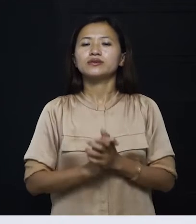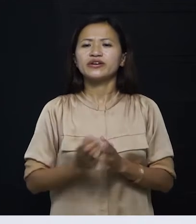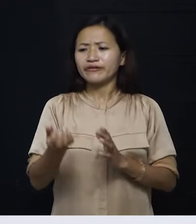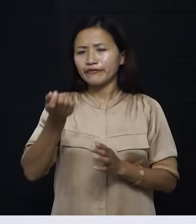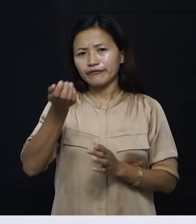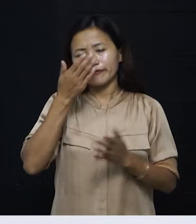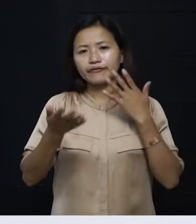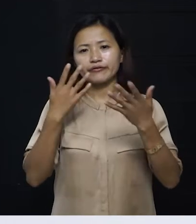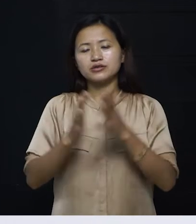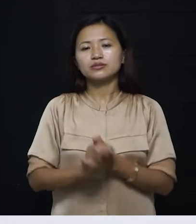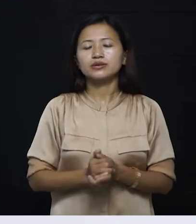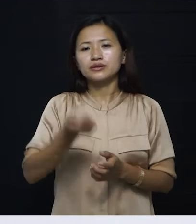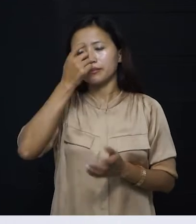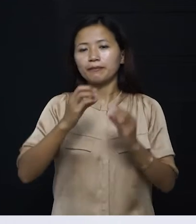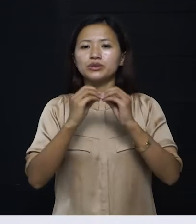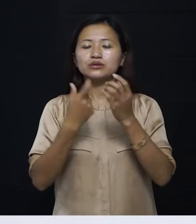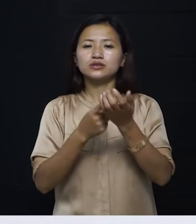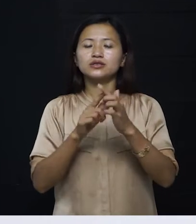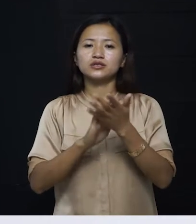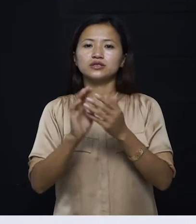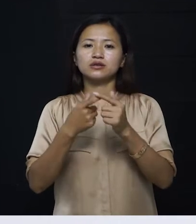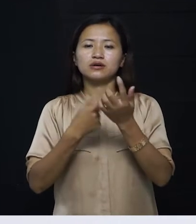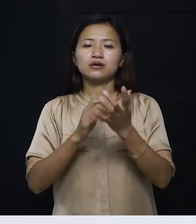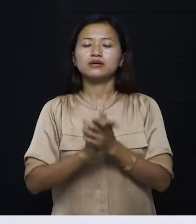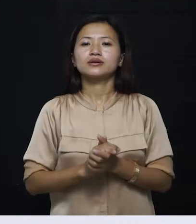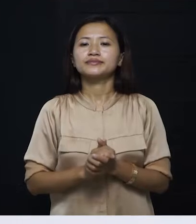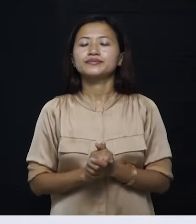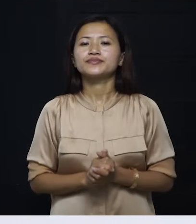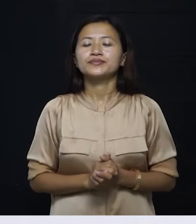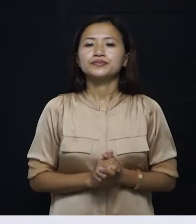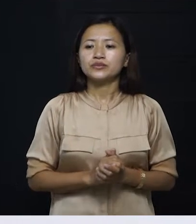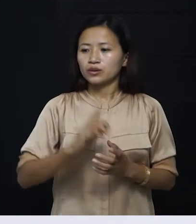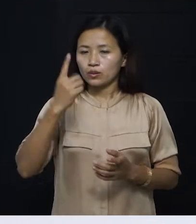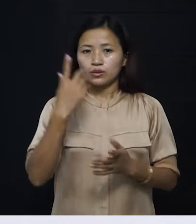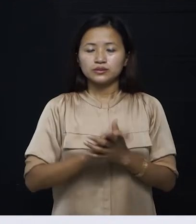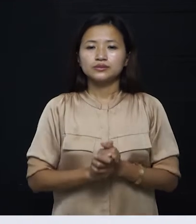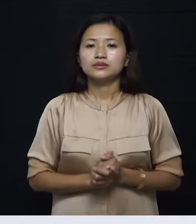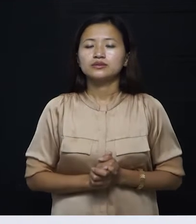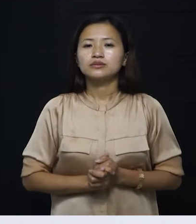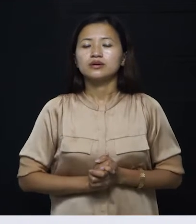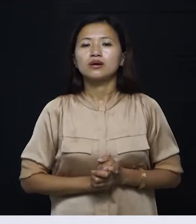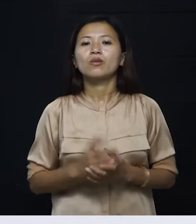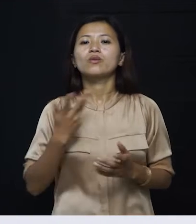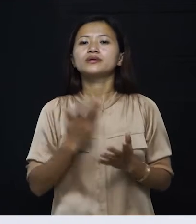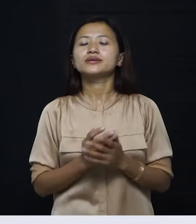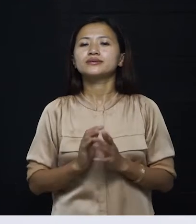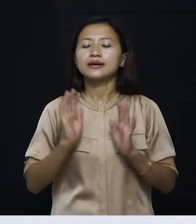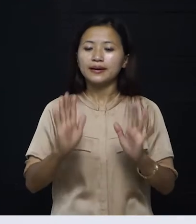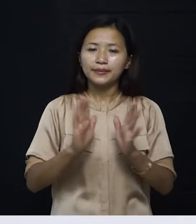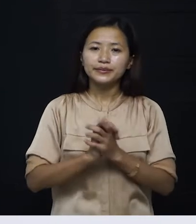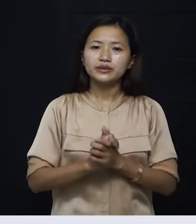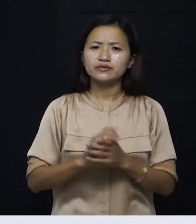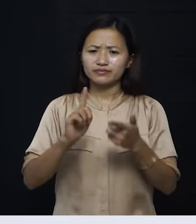the barter system. And here, double coincidence of ones means, now what can happen is, for